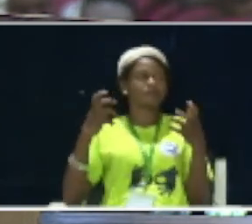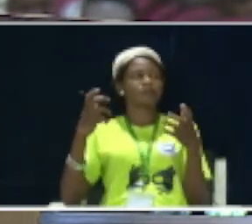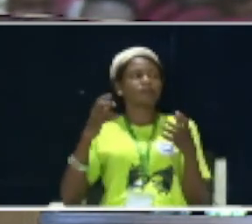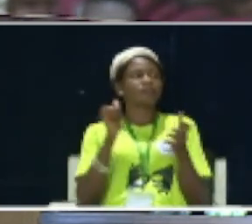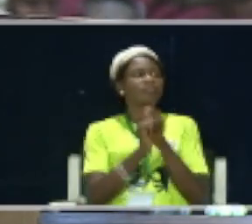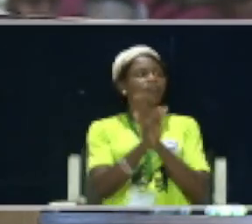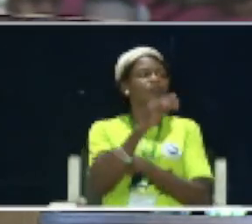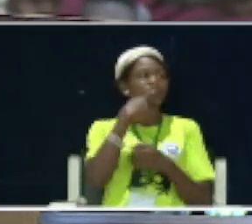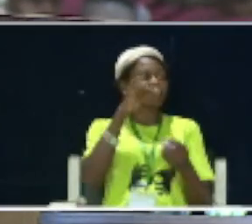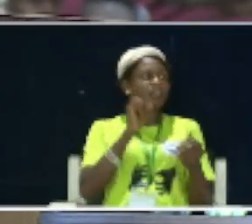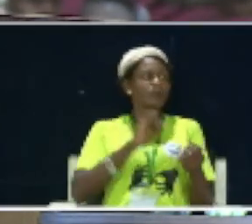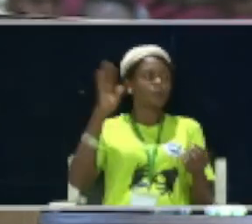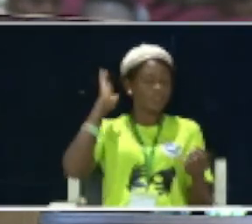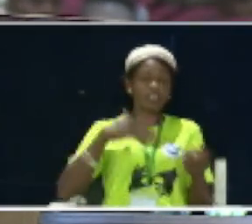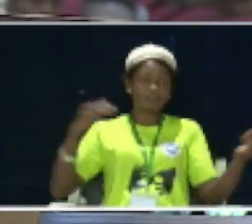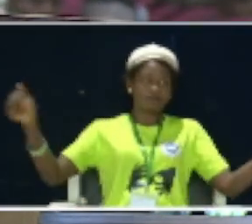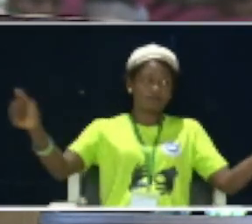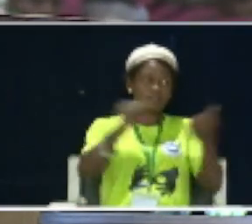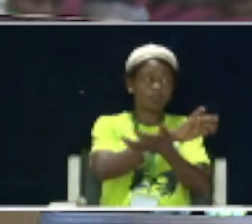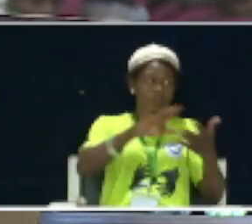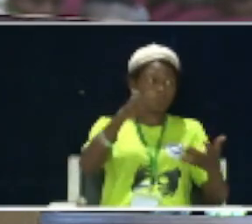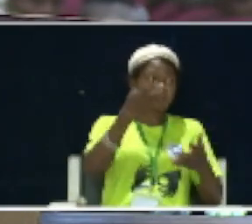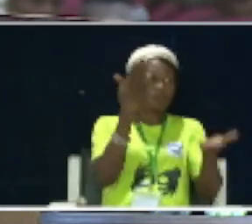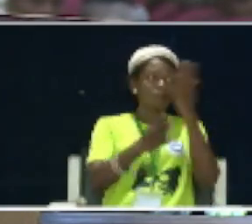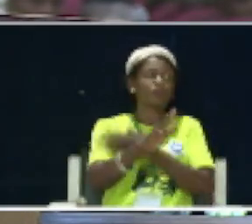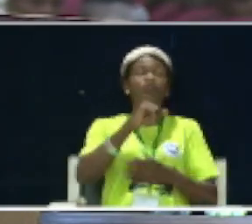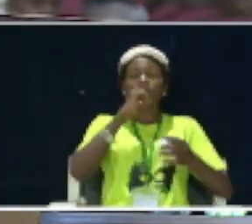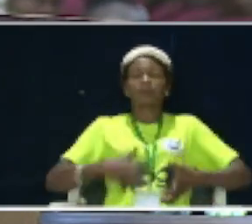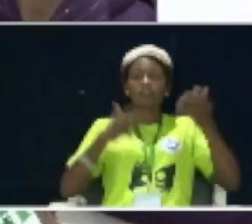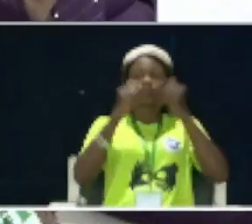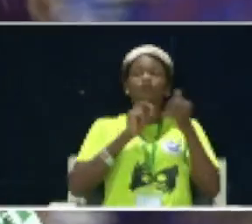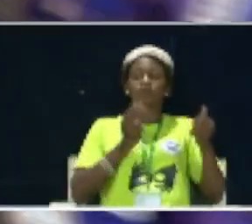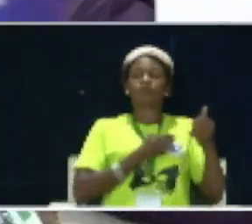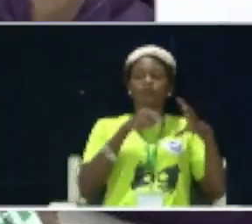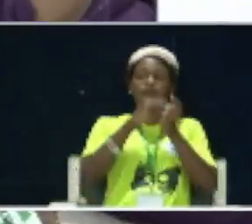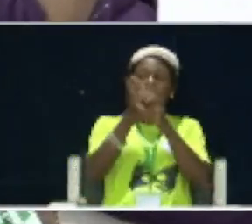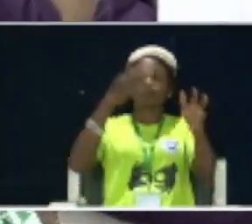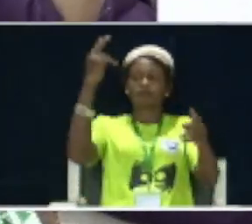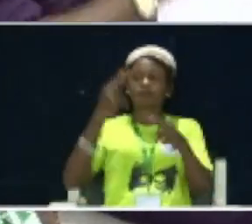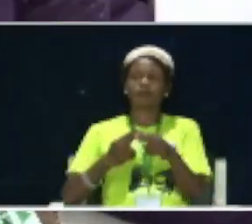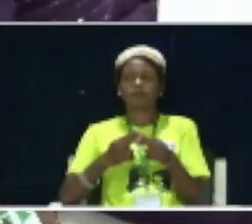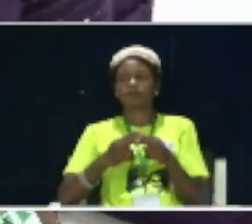that God said, I will have destroyed you. May God not be angry with us.